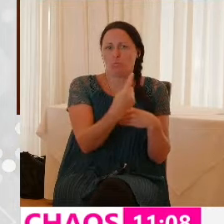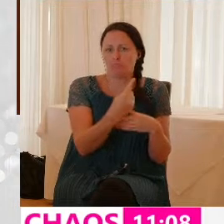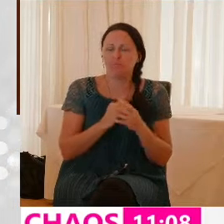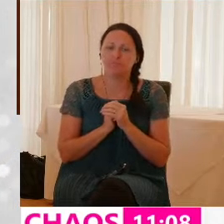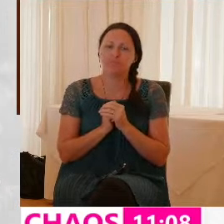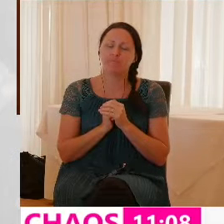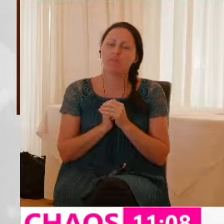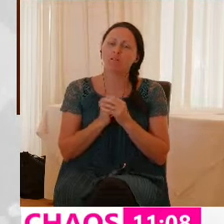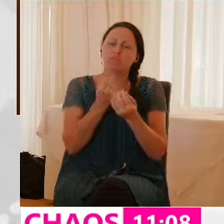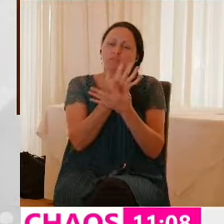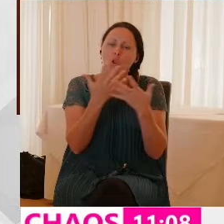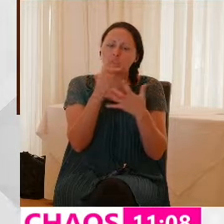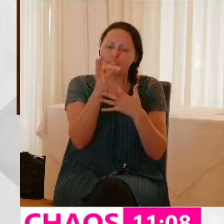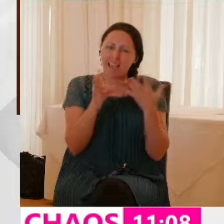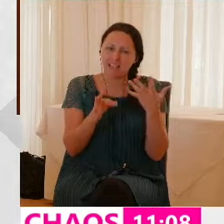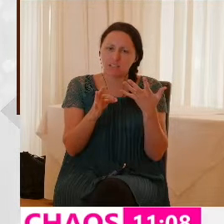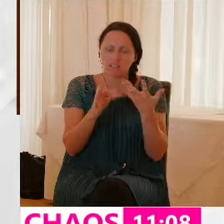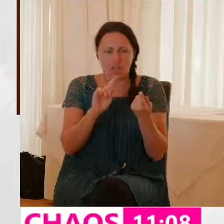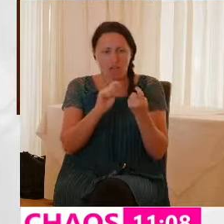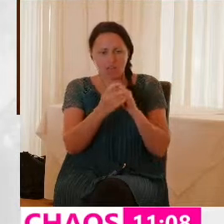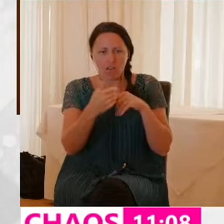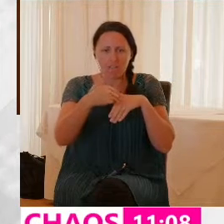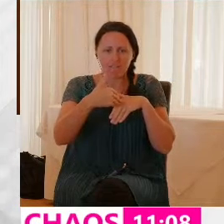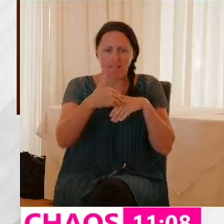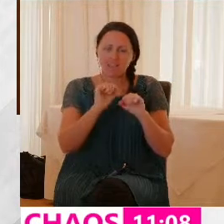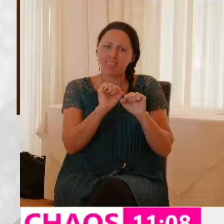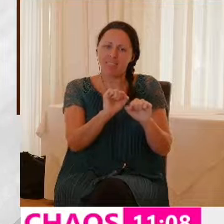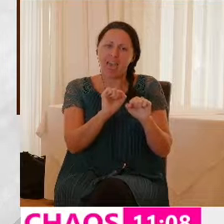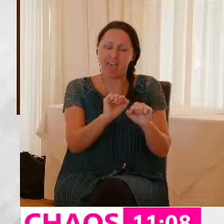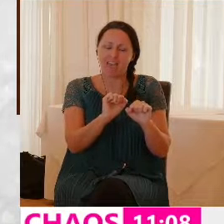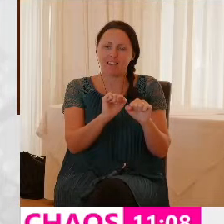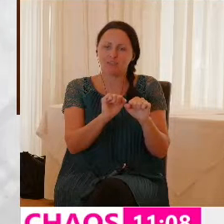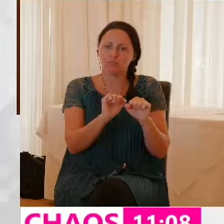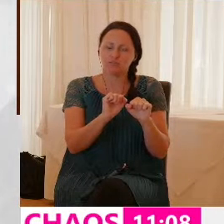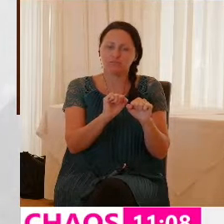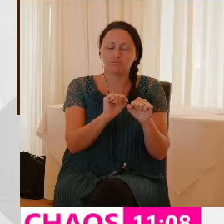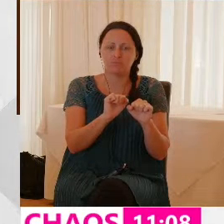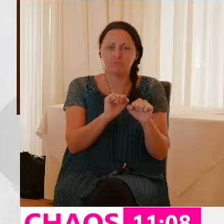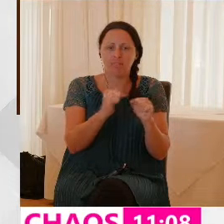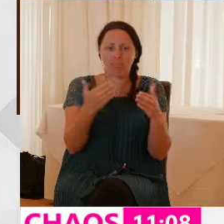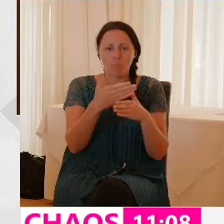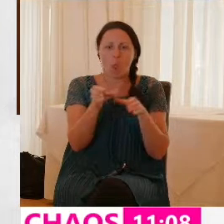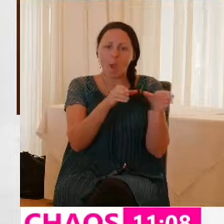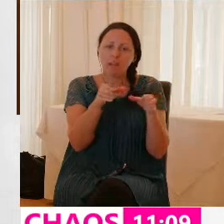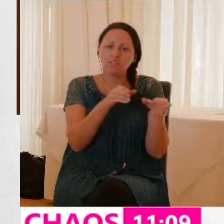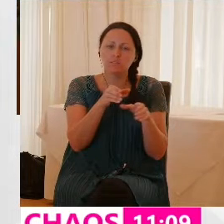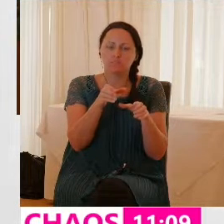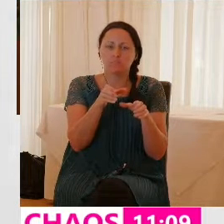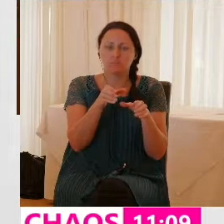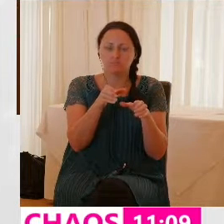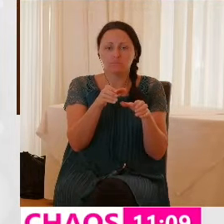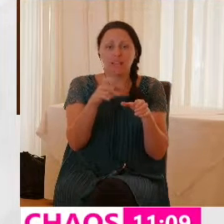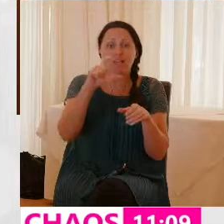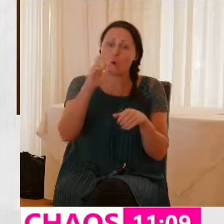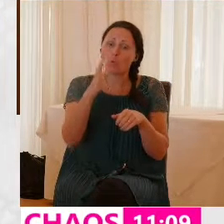that shape the employment profile of disabled people in Cornwall. Like I can give a couple